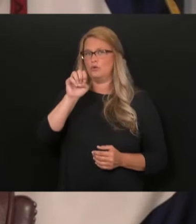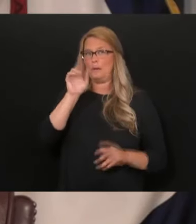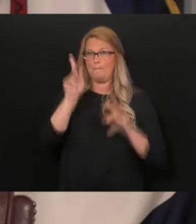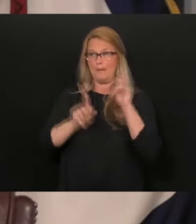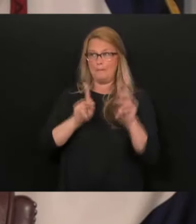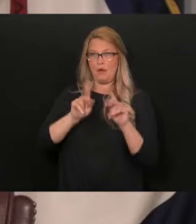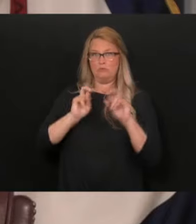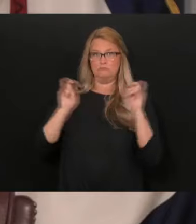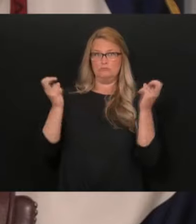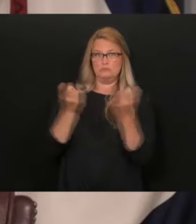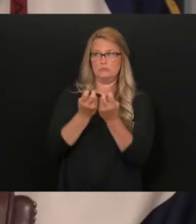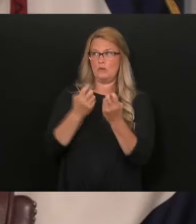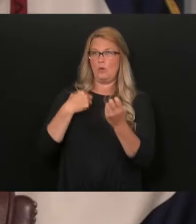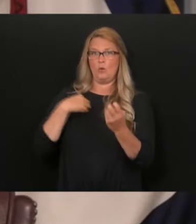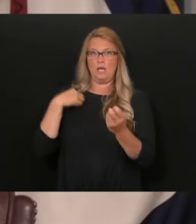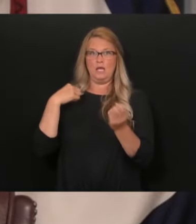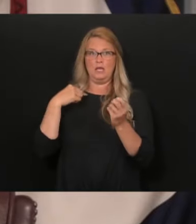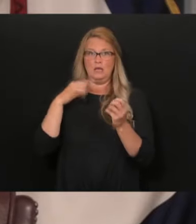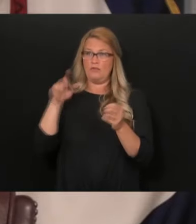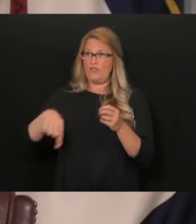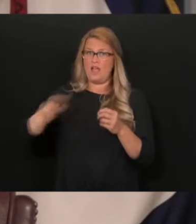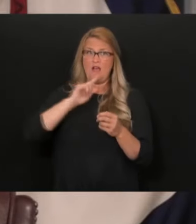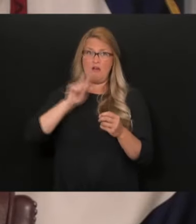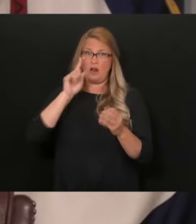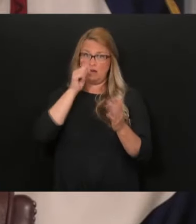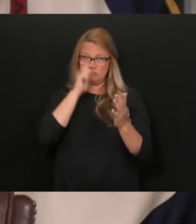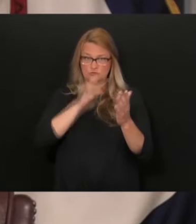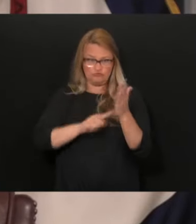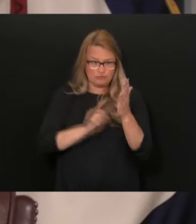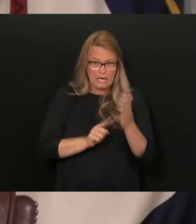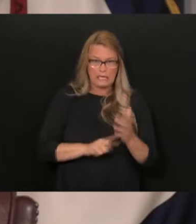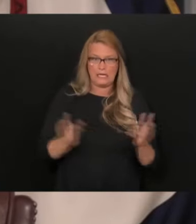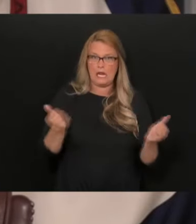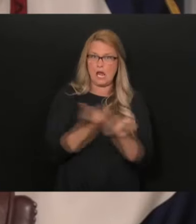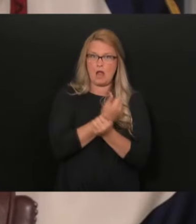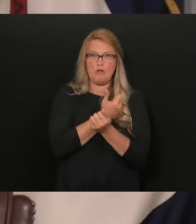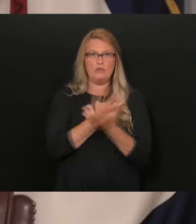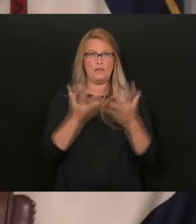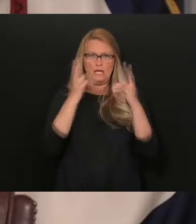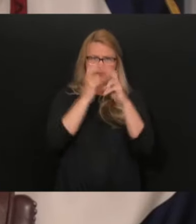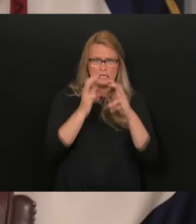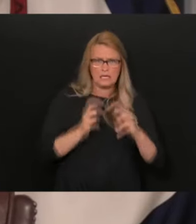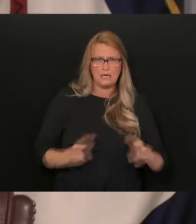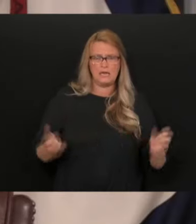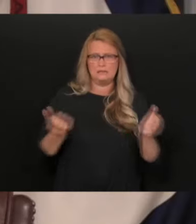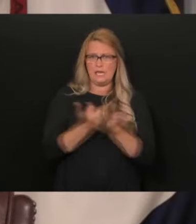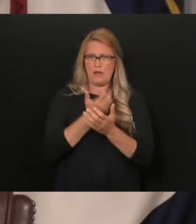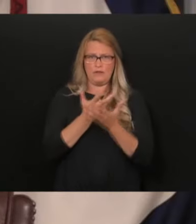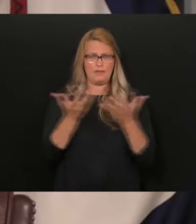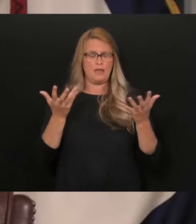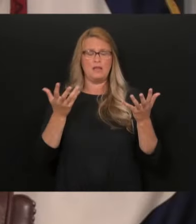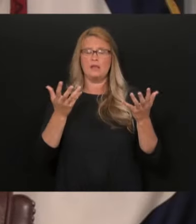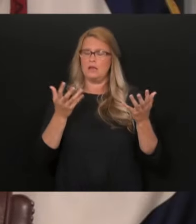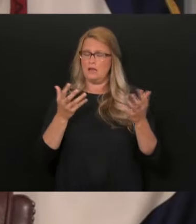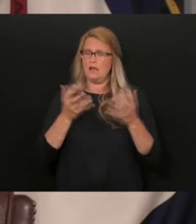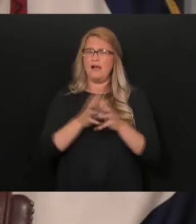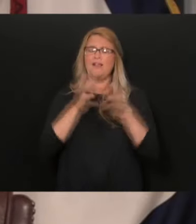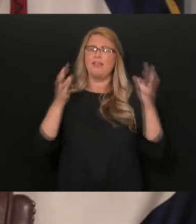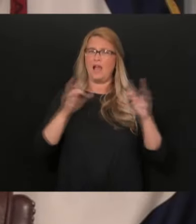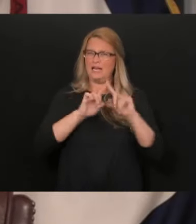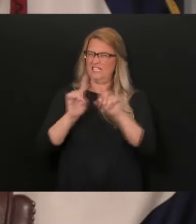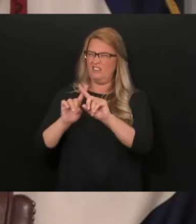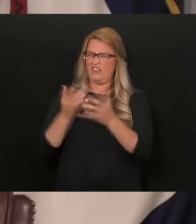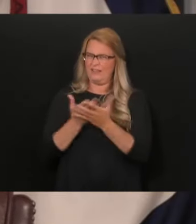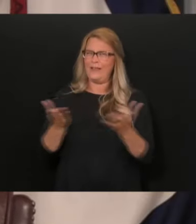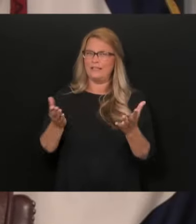they're tracking every aspect of it from a standpoint of a lot of different things, but they're